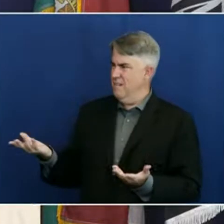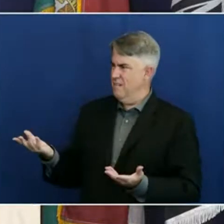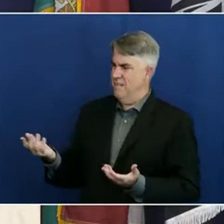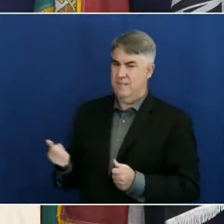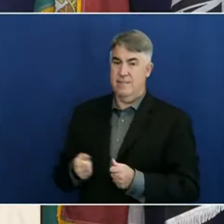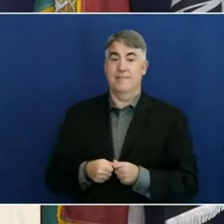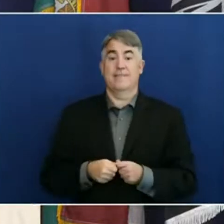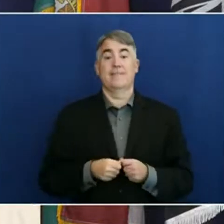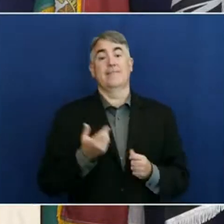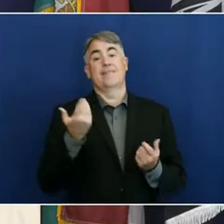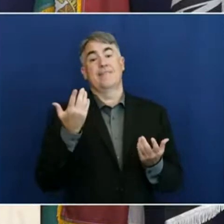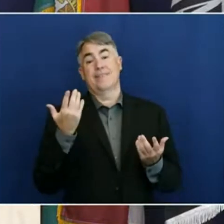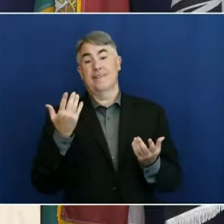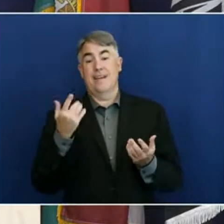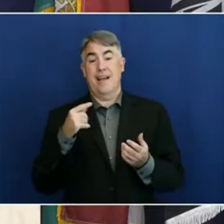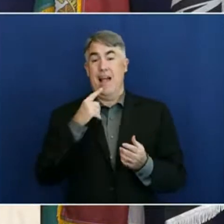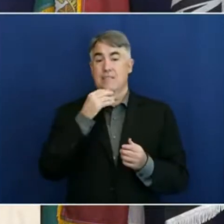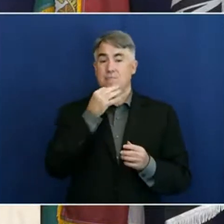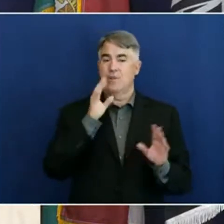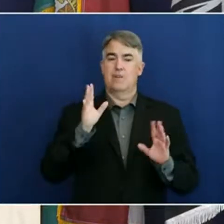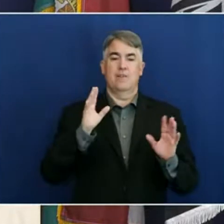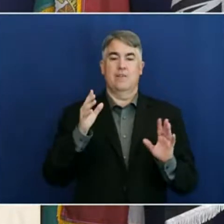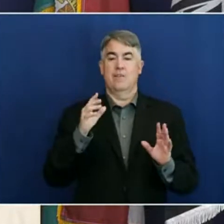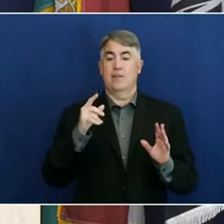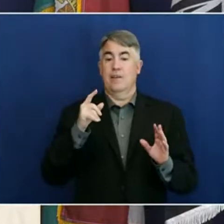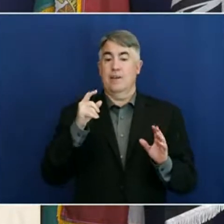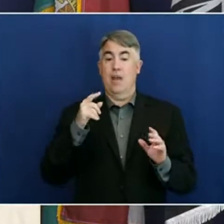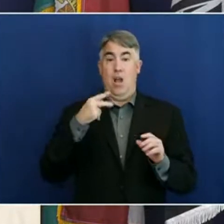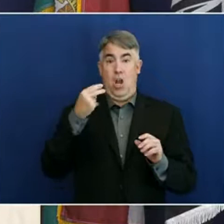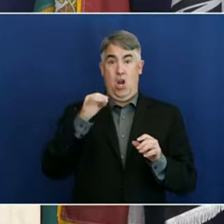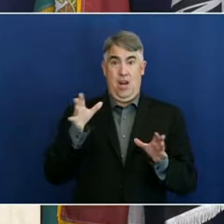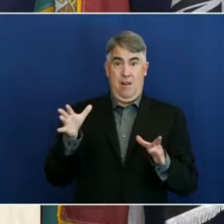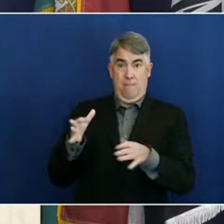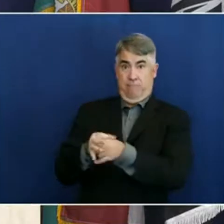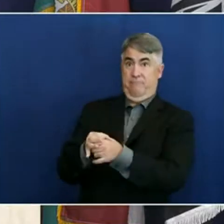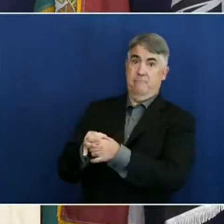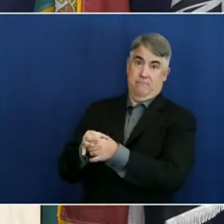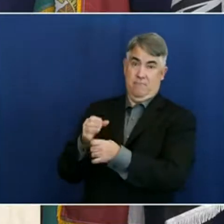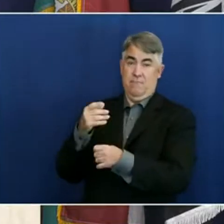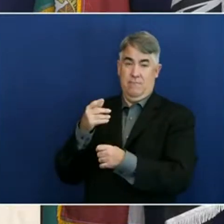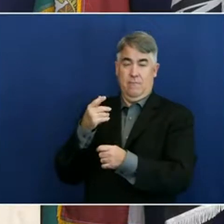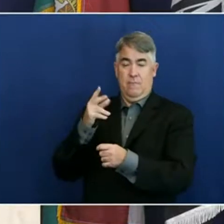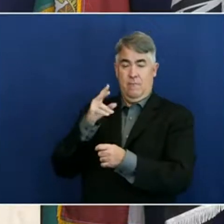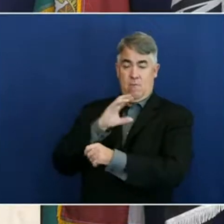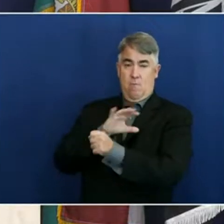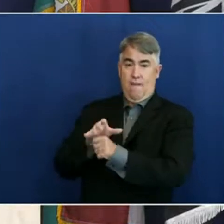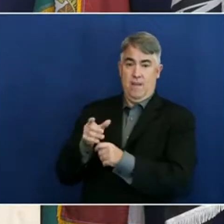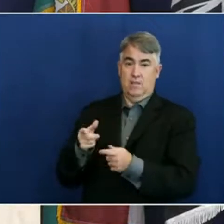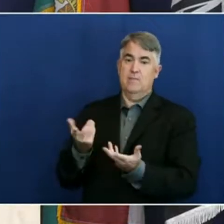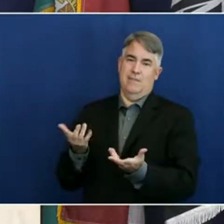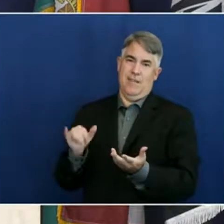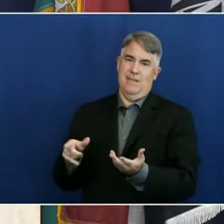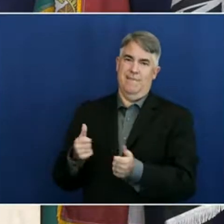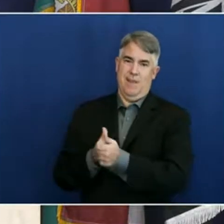I think we recognize that. I mean, look, we are far ahead of Los Angeles in the number of folks vaccinated.